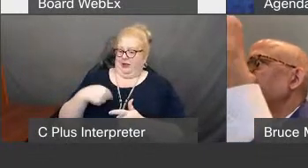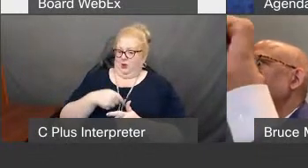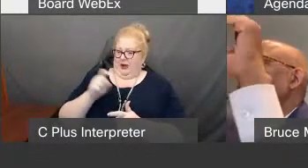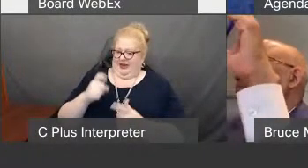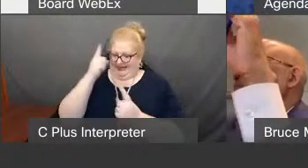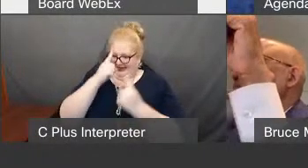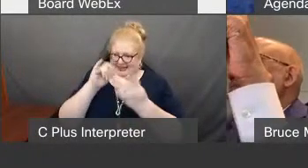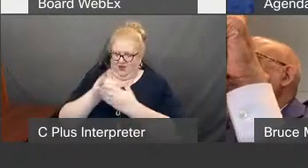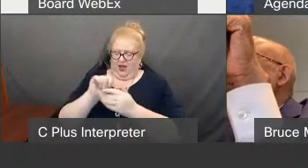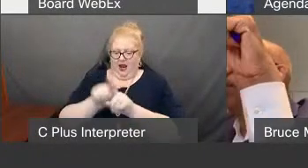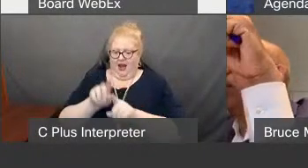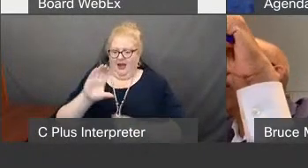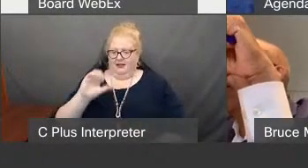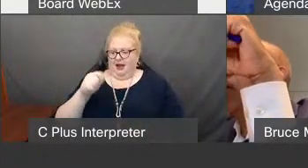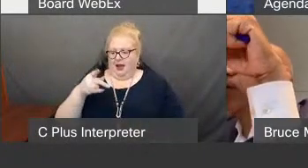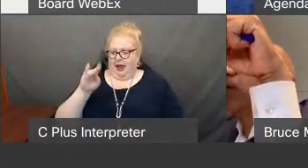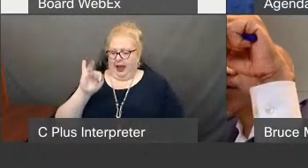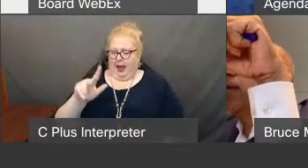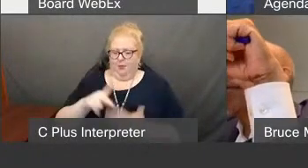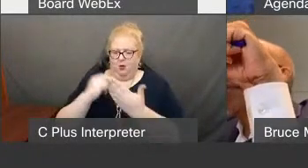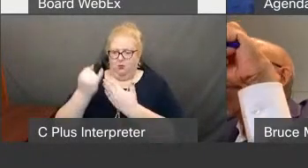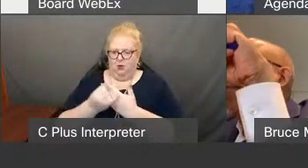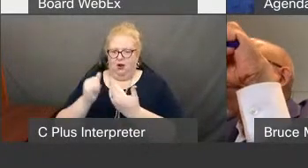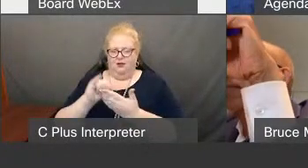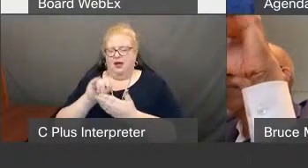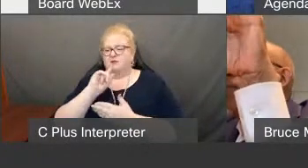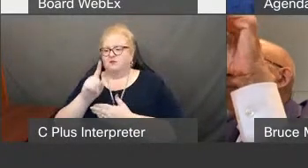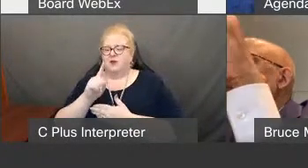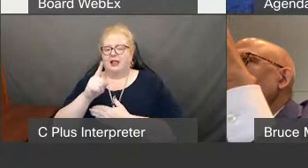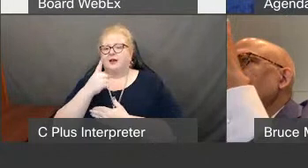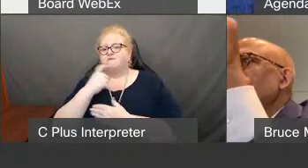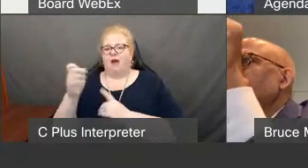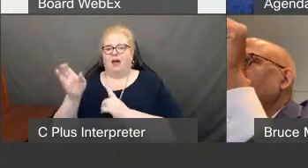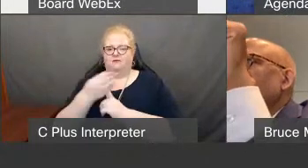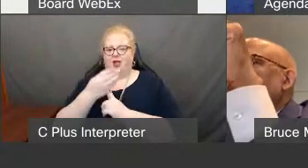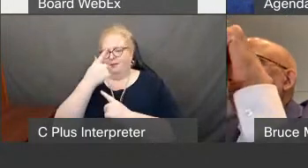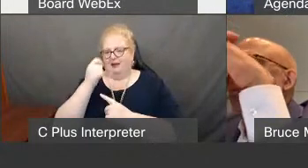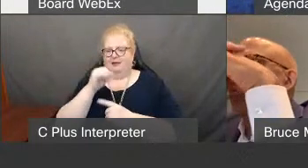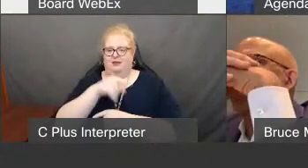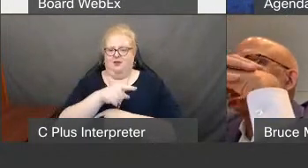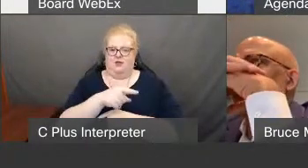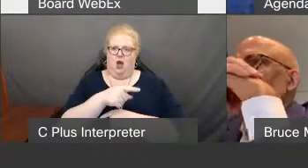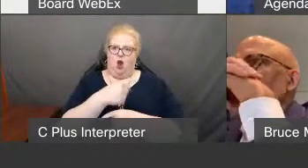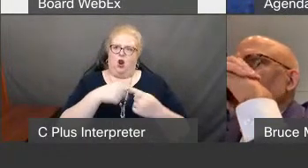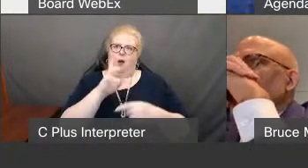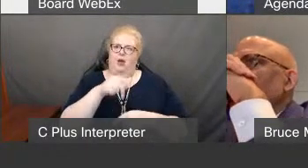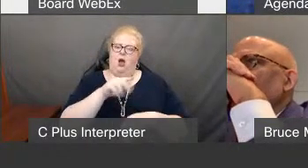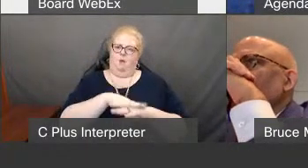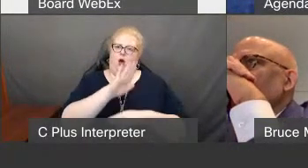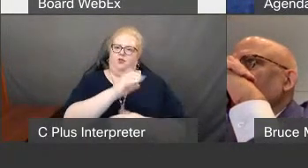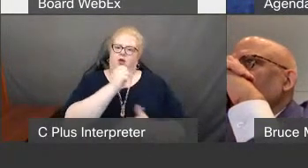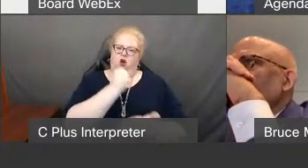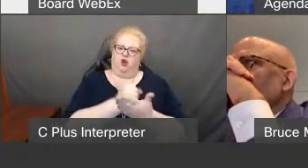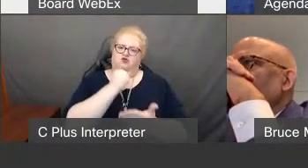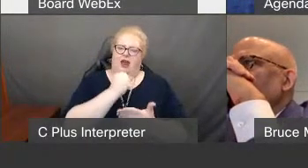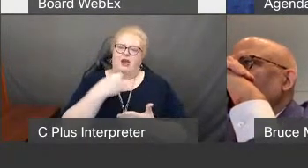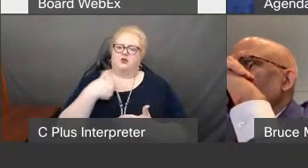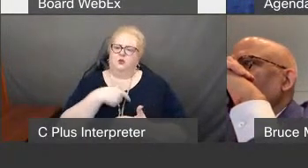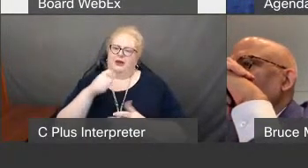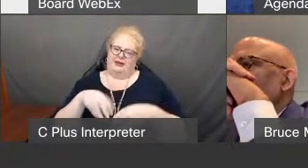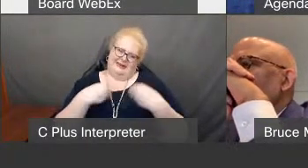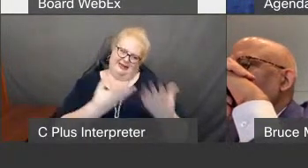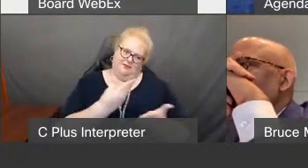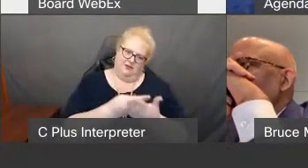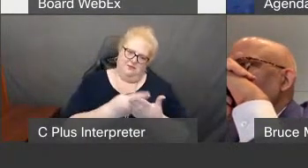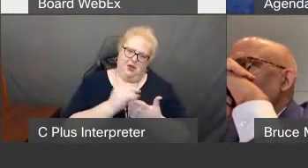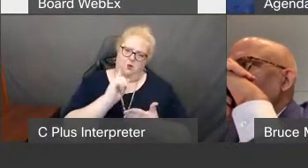That even throws up a bigger red flag. If we're coming up on accreditation, I want to give them money for where we always continue to be shortfalling. And part of